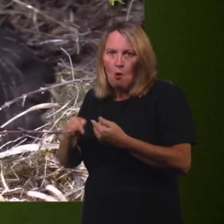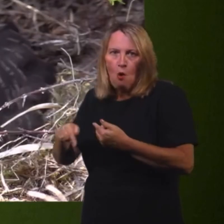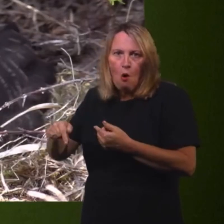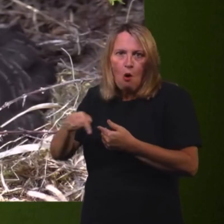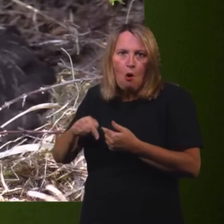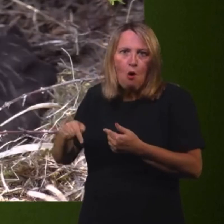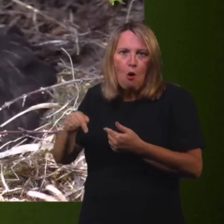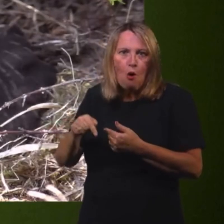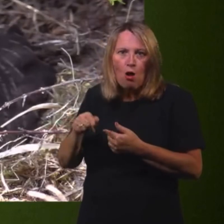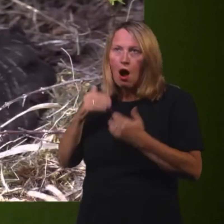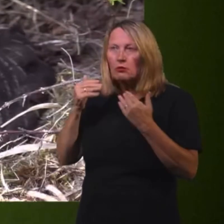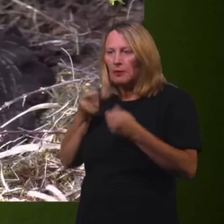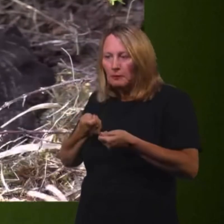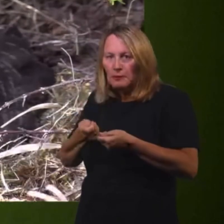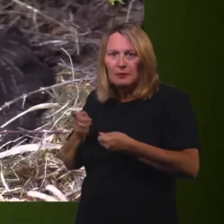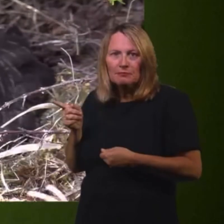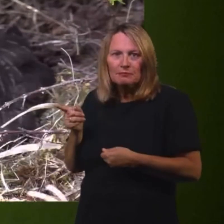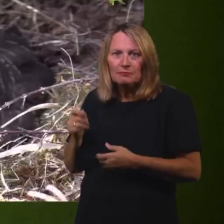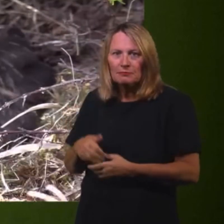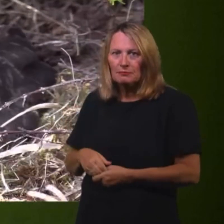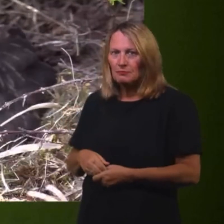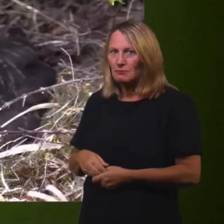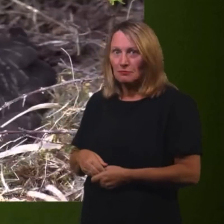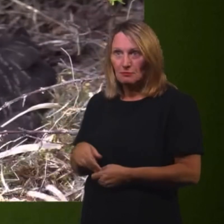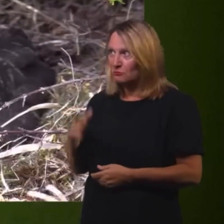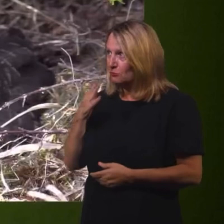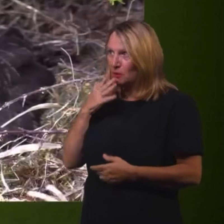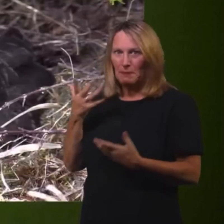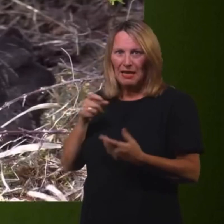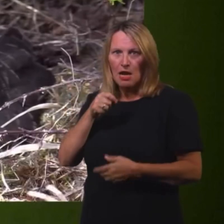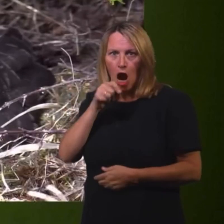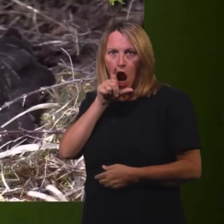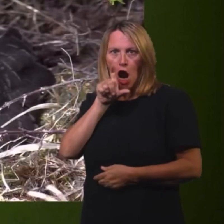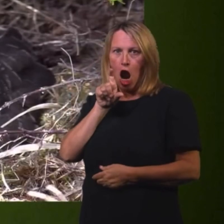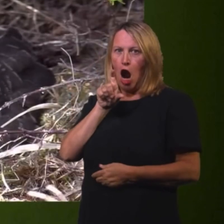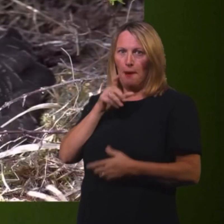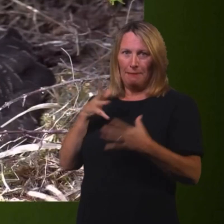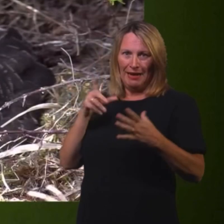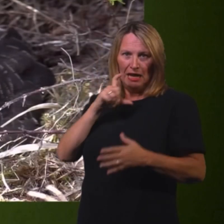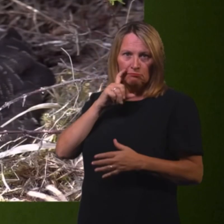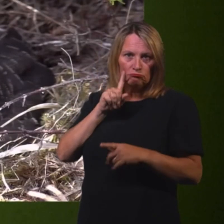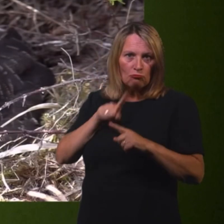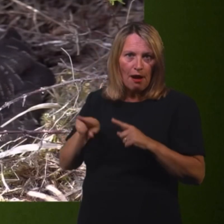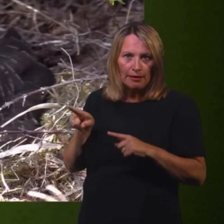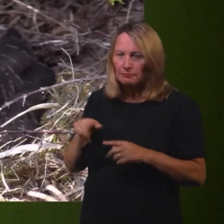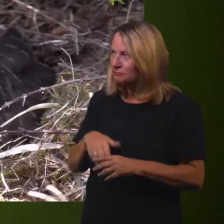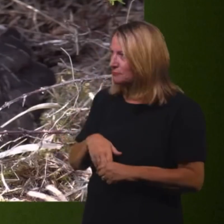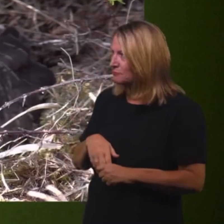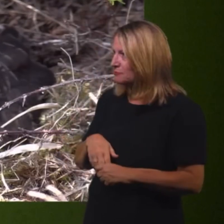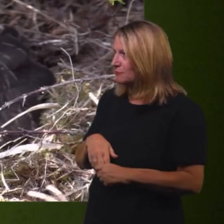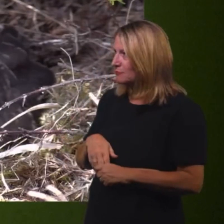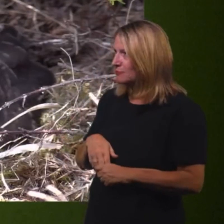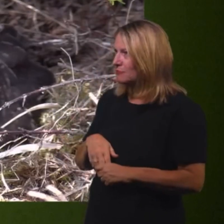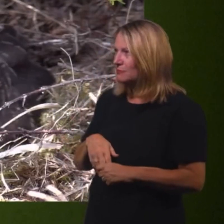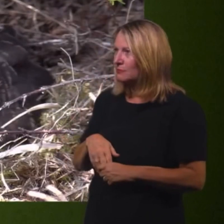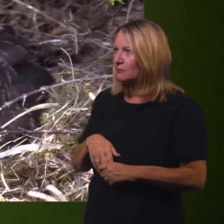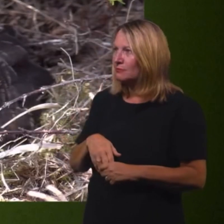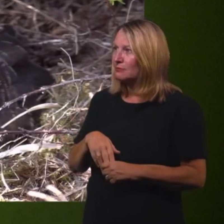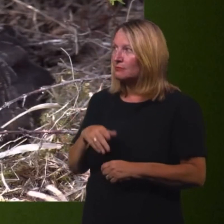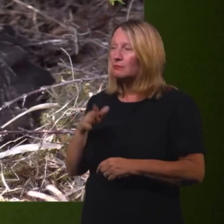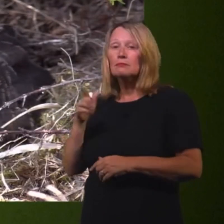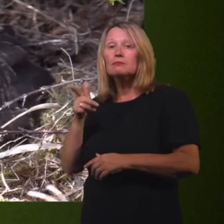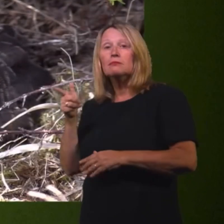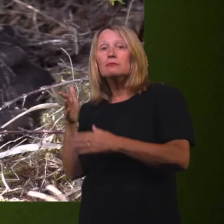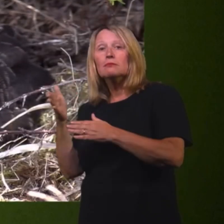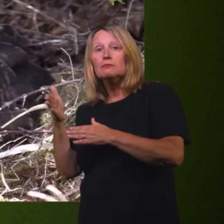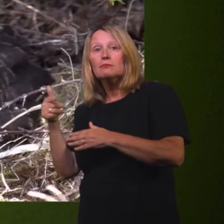stimulate those adult pipits. So it does try and have the biggest mouth possible. And there you can see on the left-hand side of the screen is one of the eggs which it